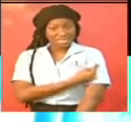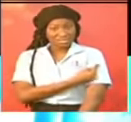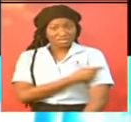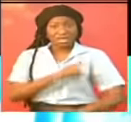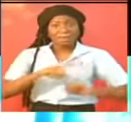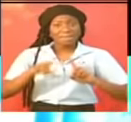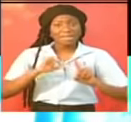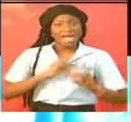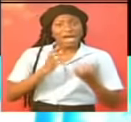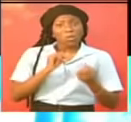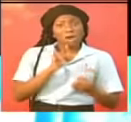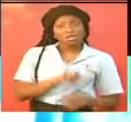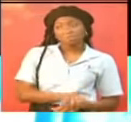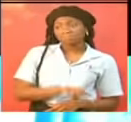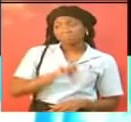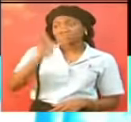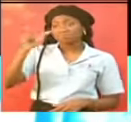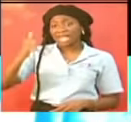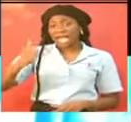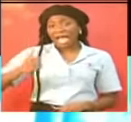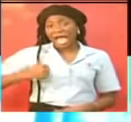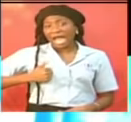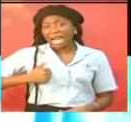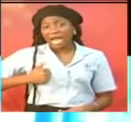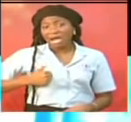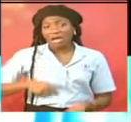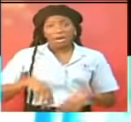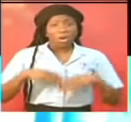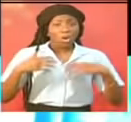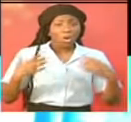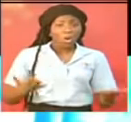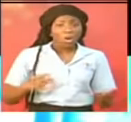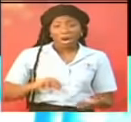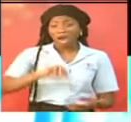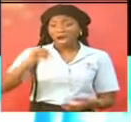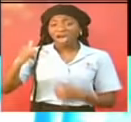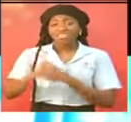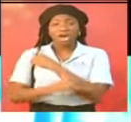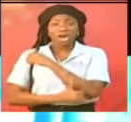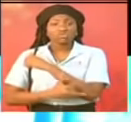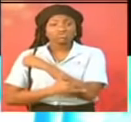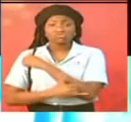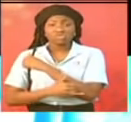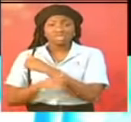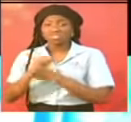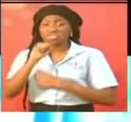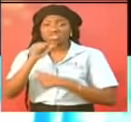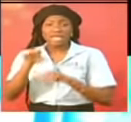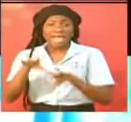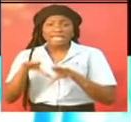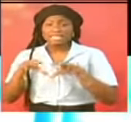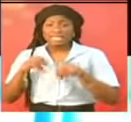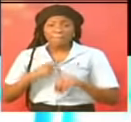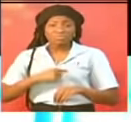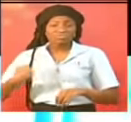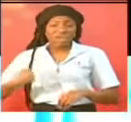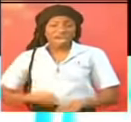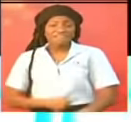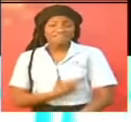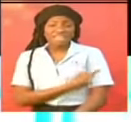need to travel to Canada or any of the other countries which do not now recognize Sinopharm? That's question one. Question